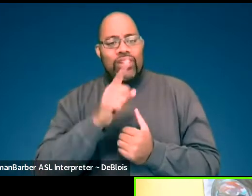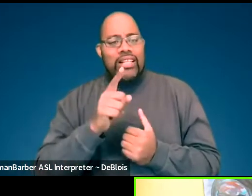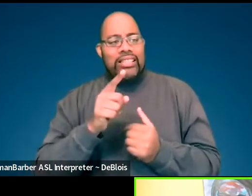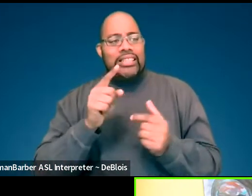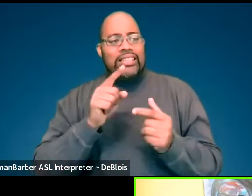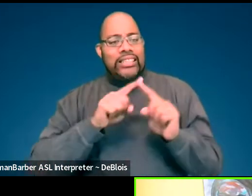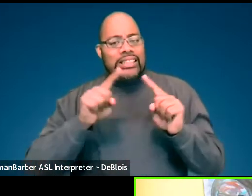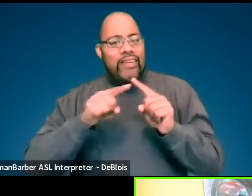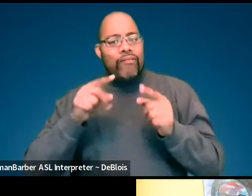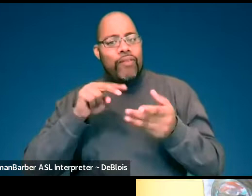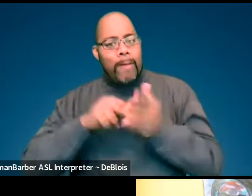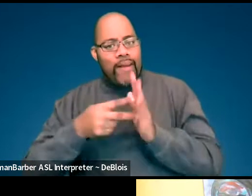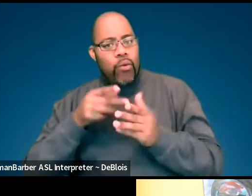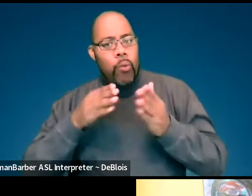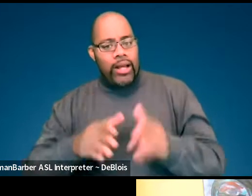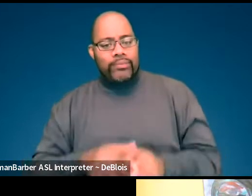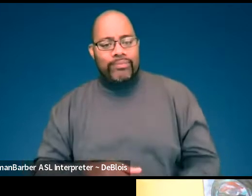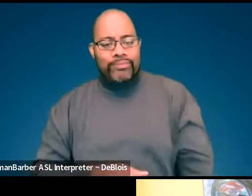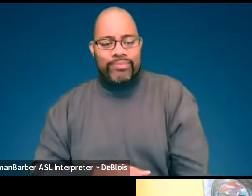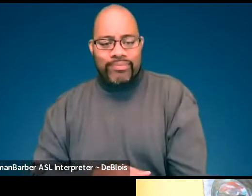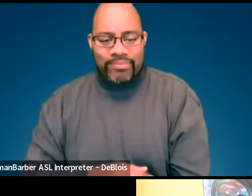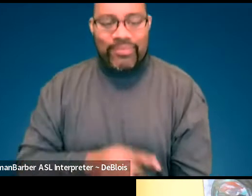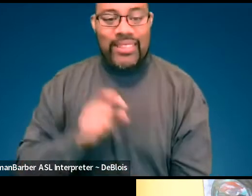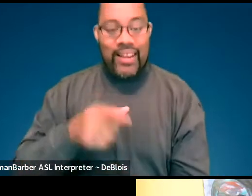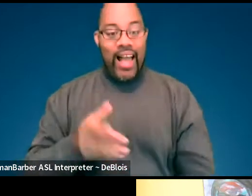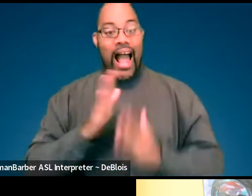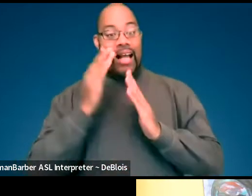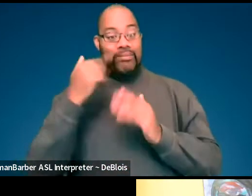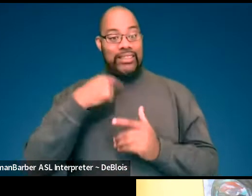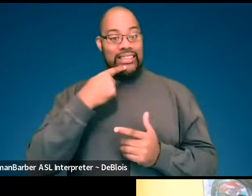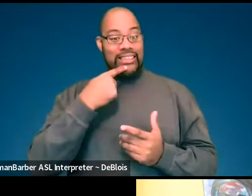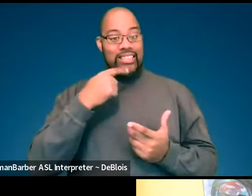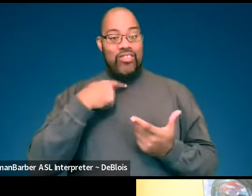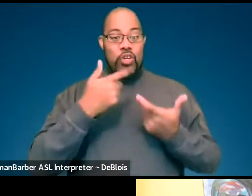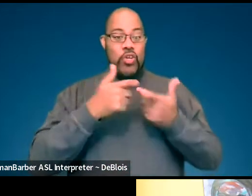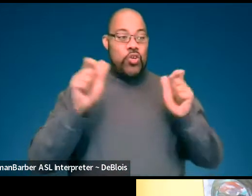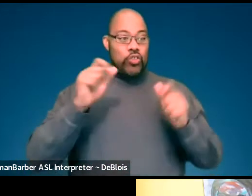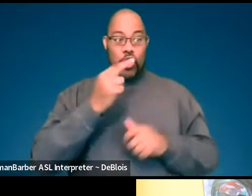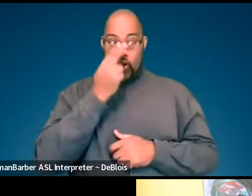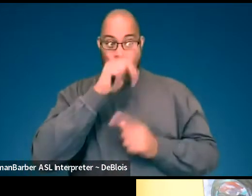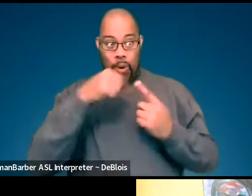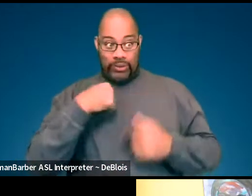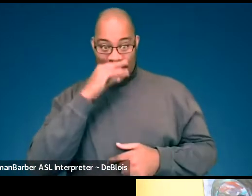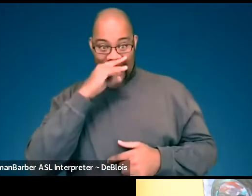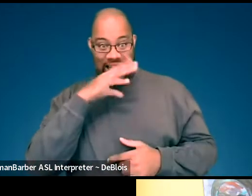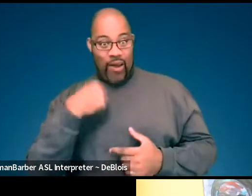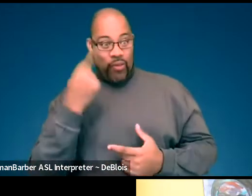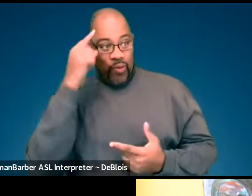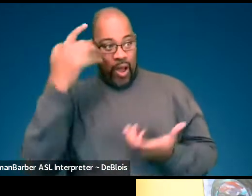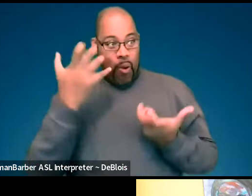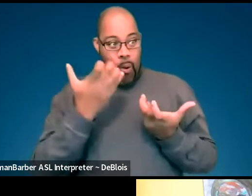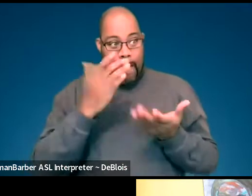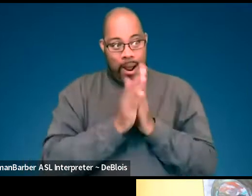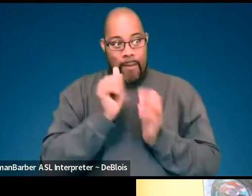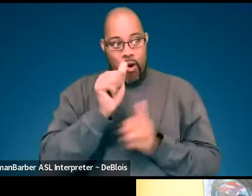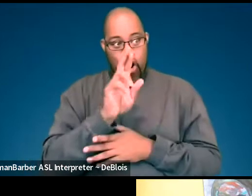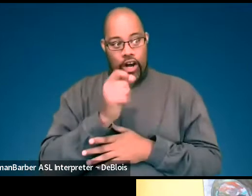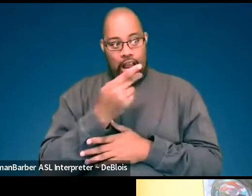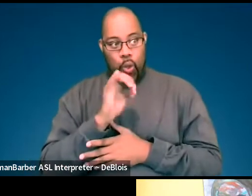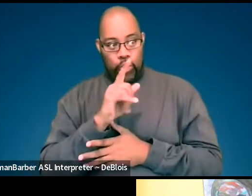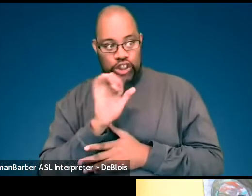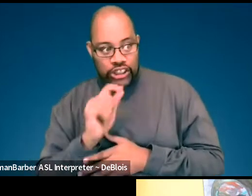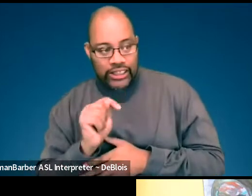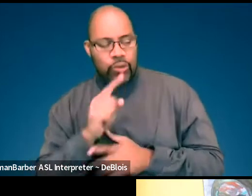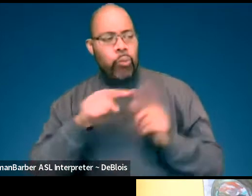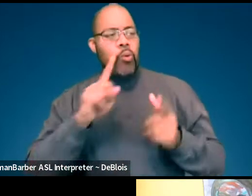ways. Okay, so I have to ask because I was like a huge nerd when I was a kid and I always thought I wanted to be an archaeologist. What's one of the